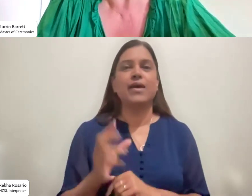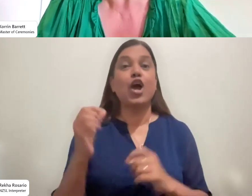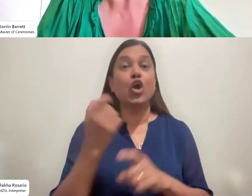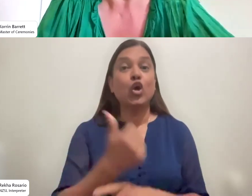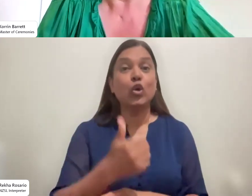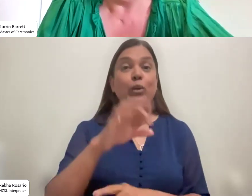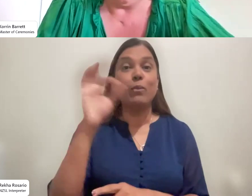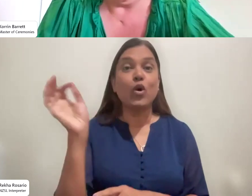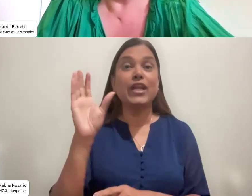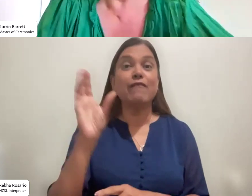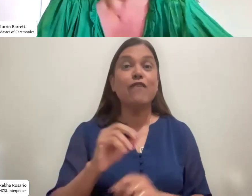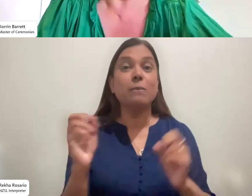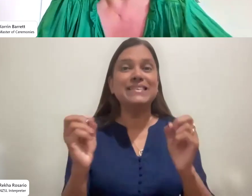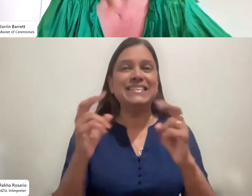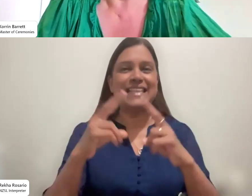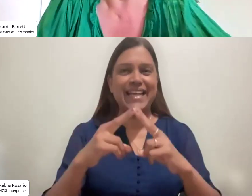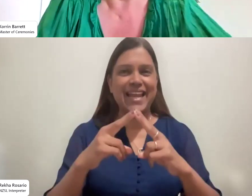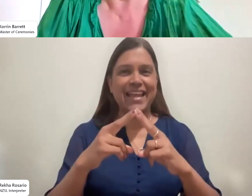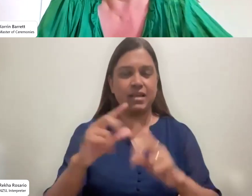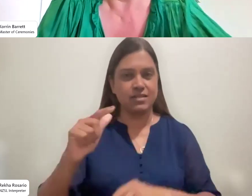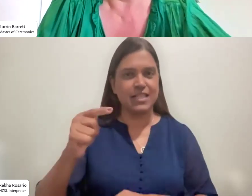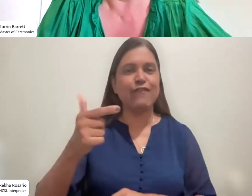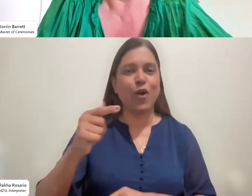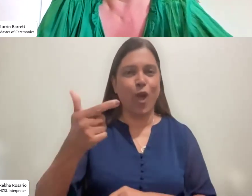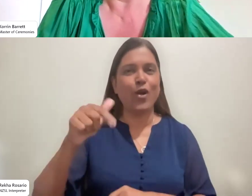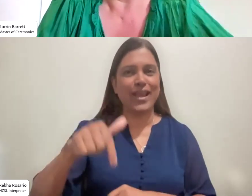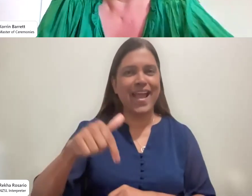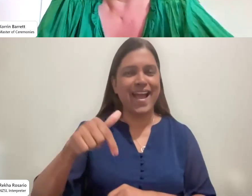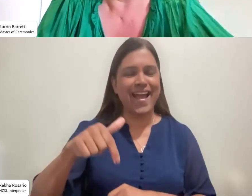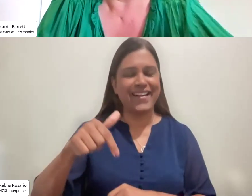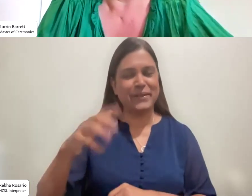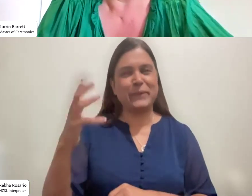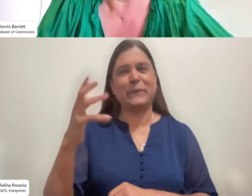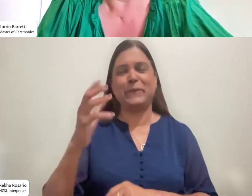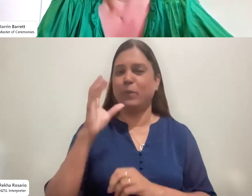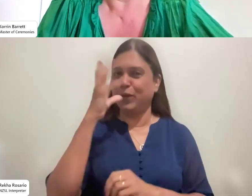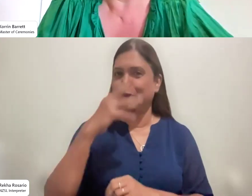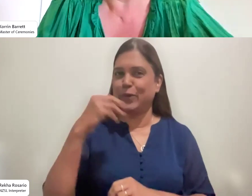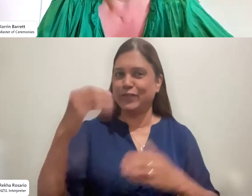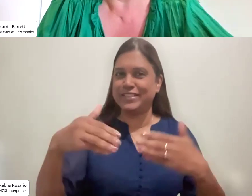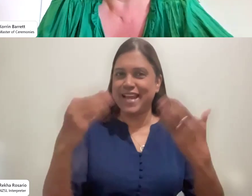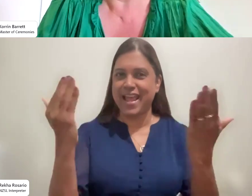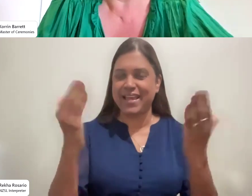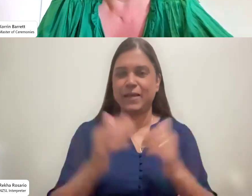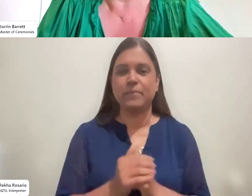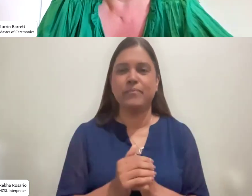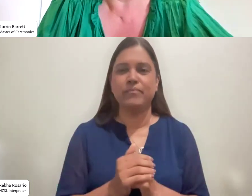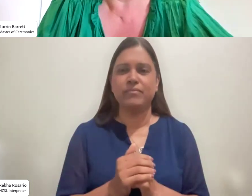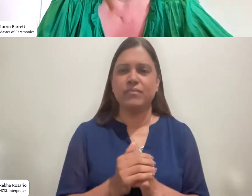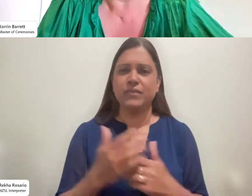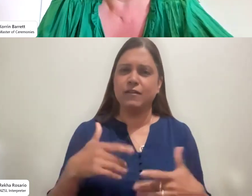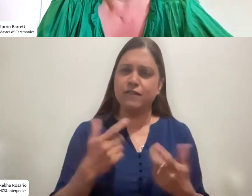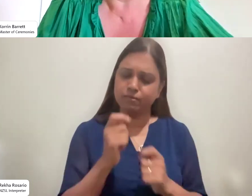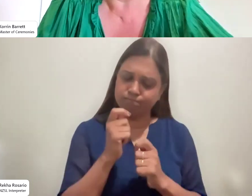It's 7 a.m. over here. It's a beautiful day. And it's my honour to join you all today. Tēnā koe